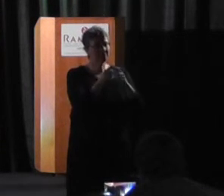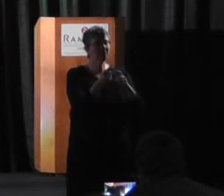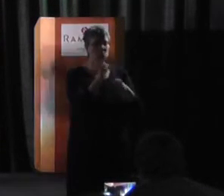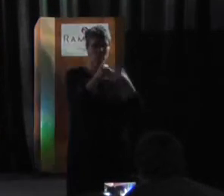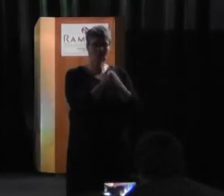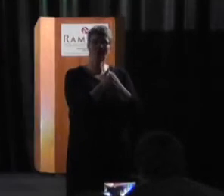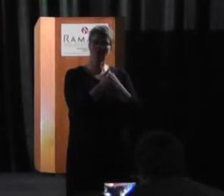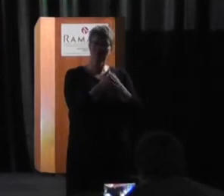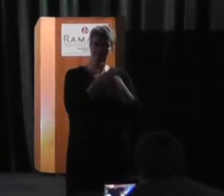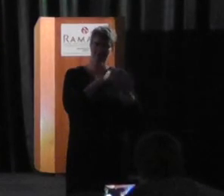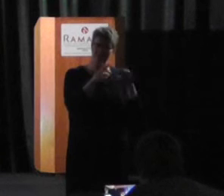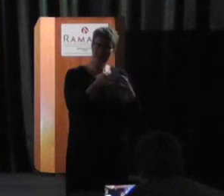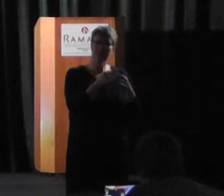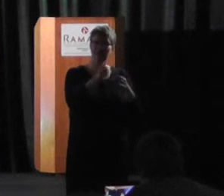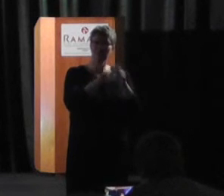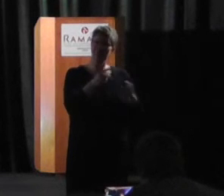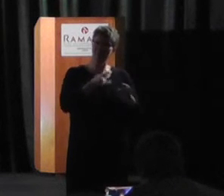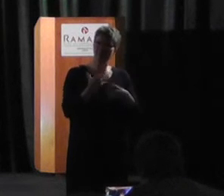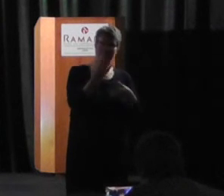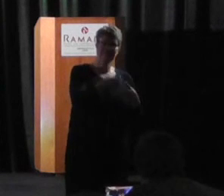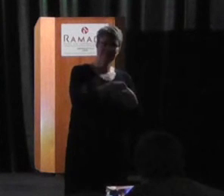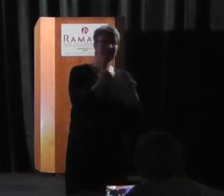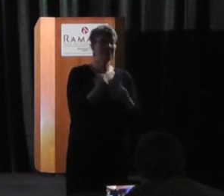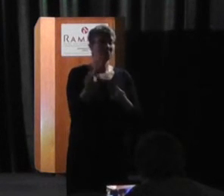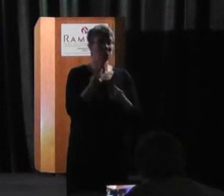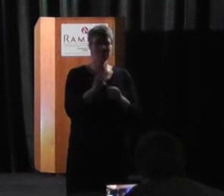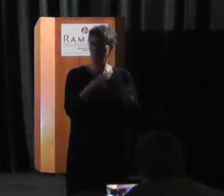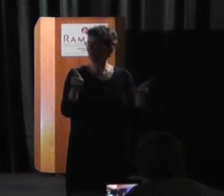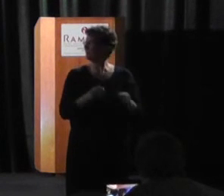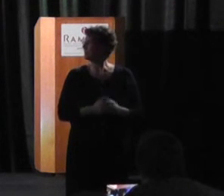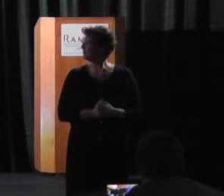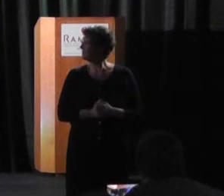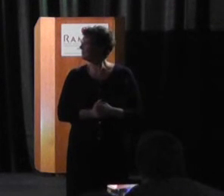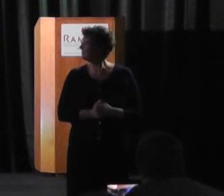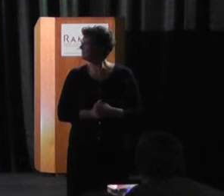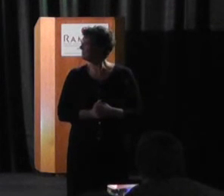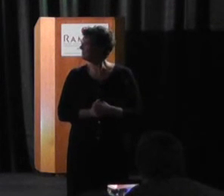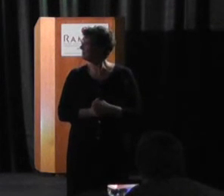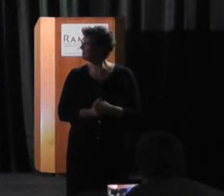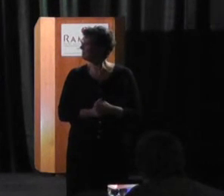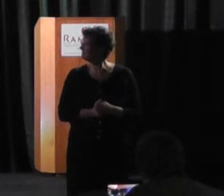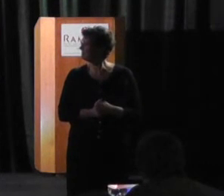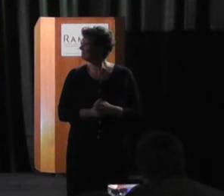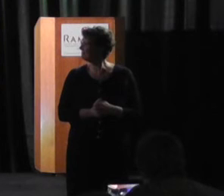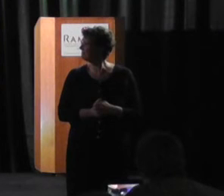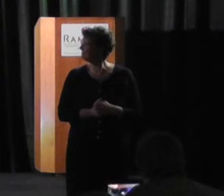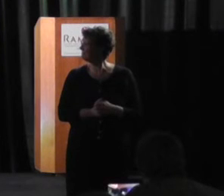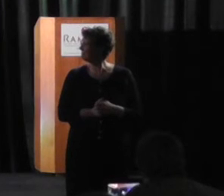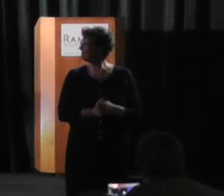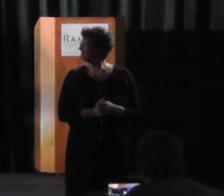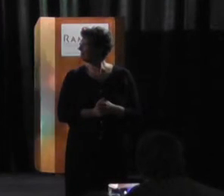Perfect. Thank you.